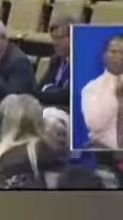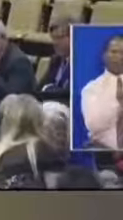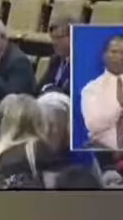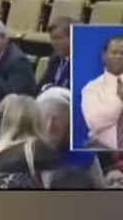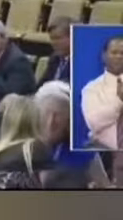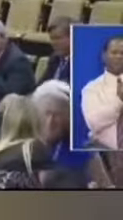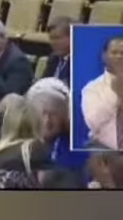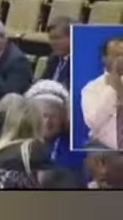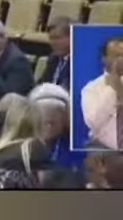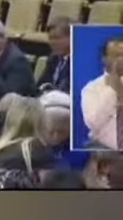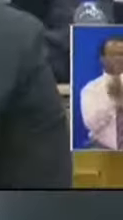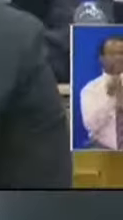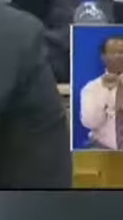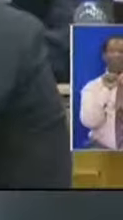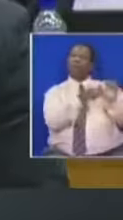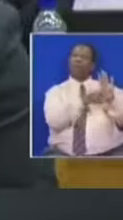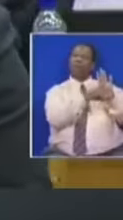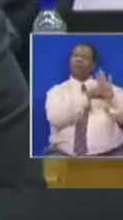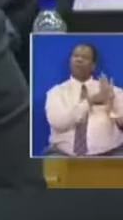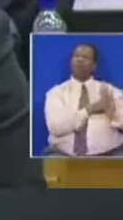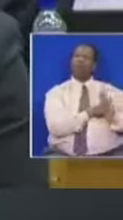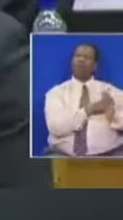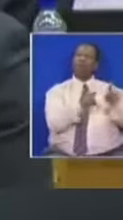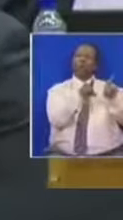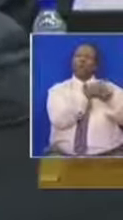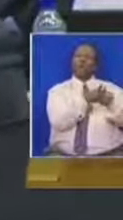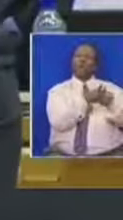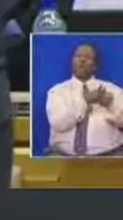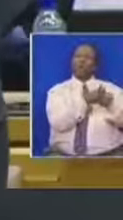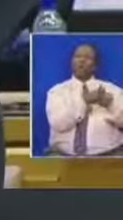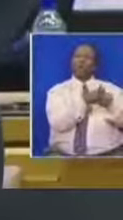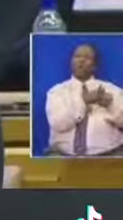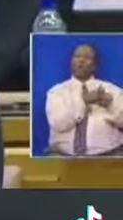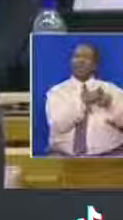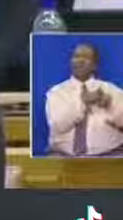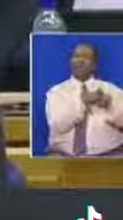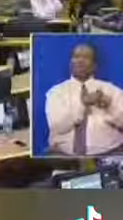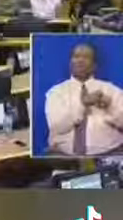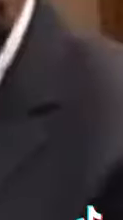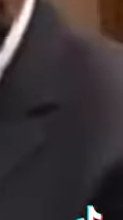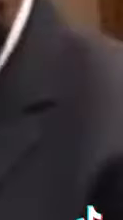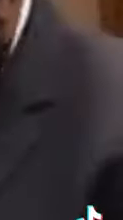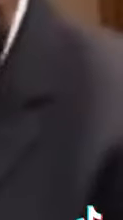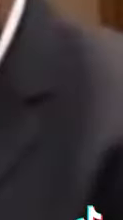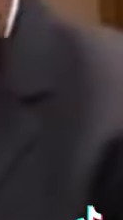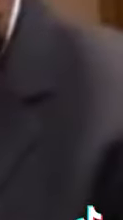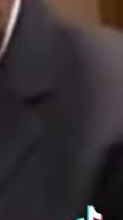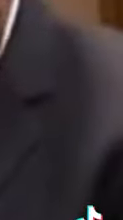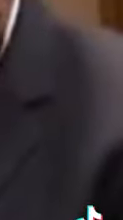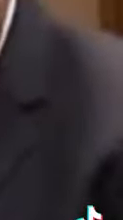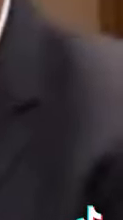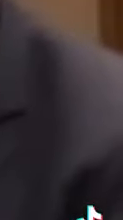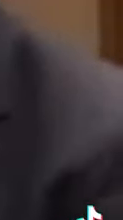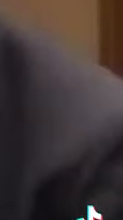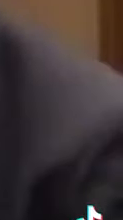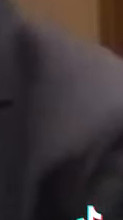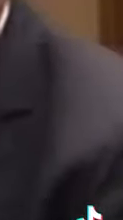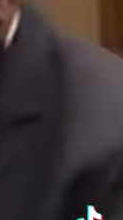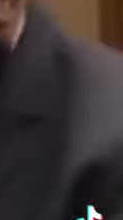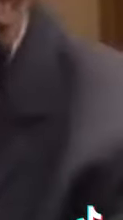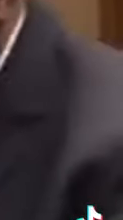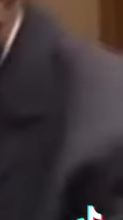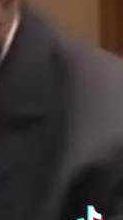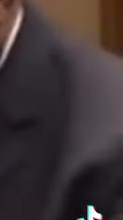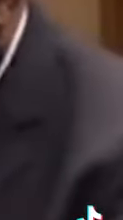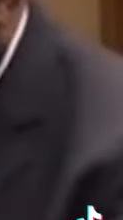This man has broken South Africa. Hey, no, no, fuck you. This is a complete... Yes. Hong, Hong, Hong. Honorable